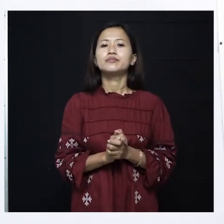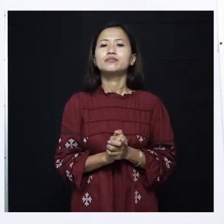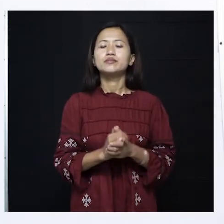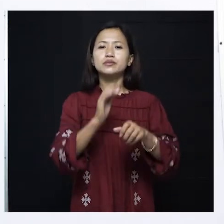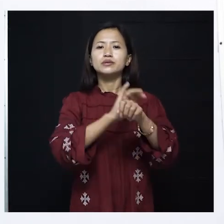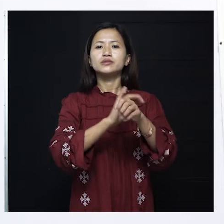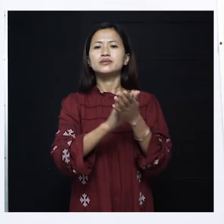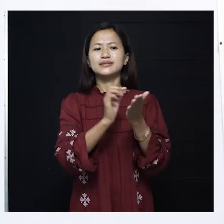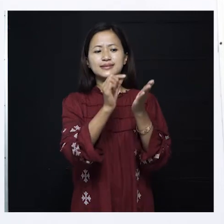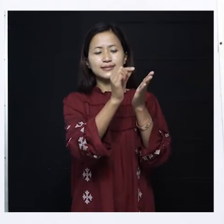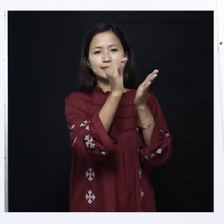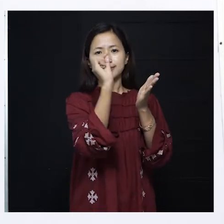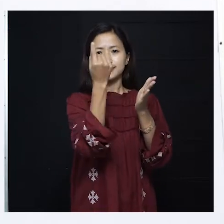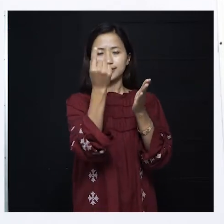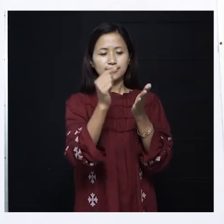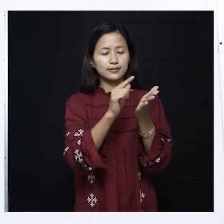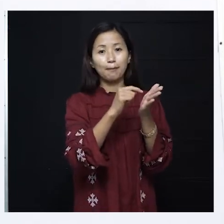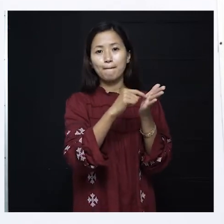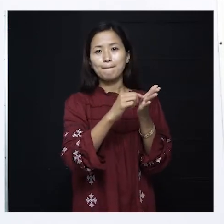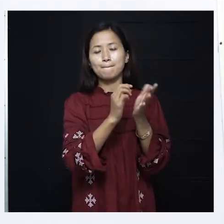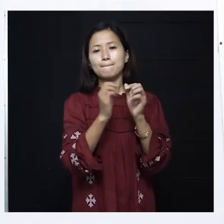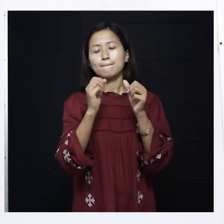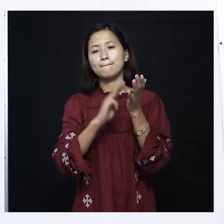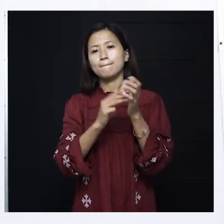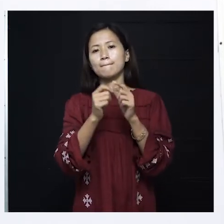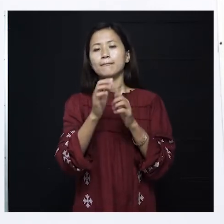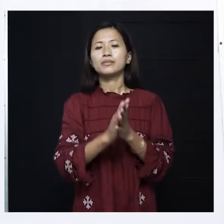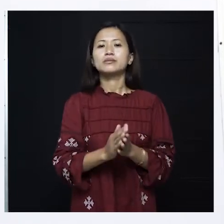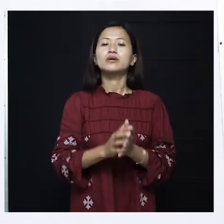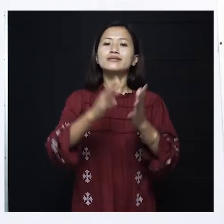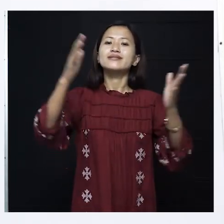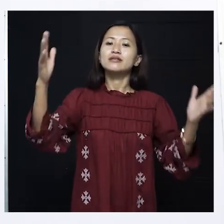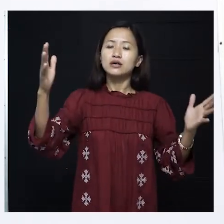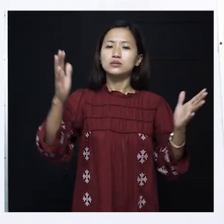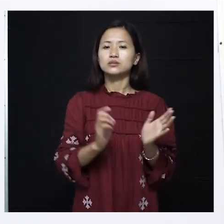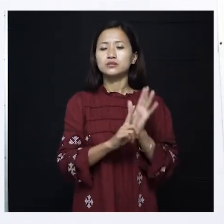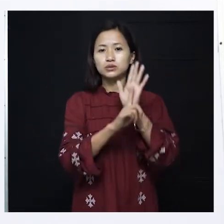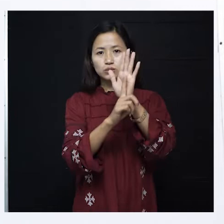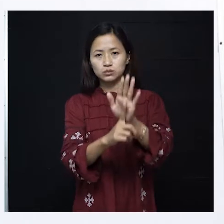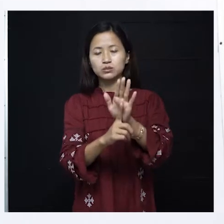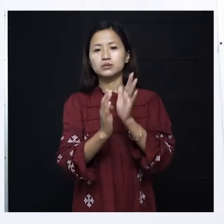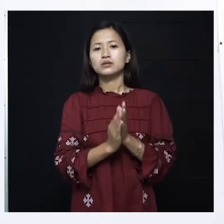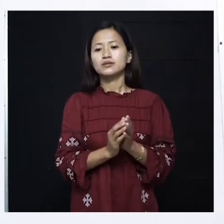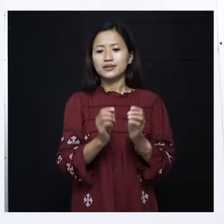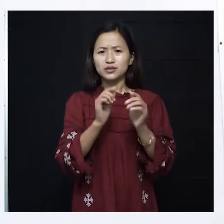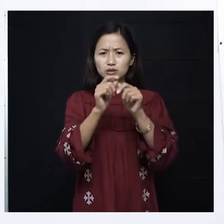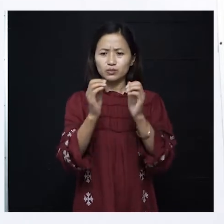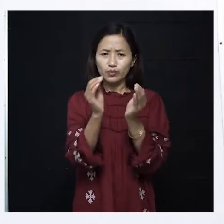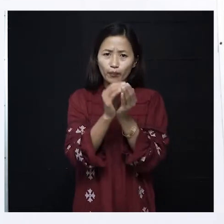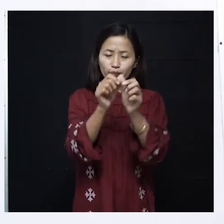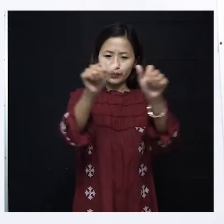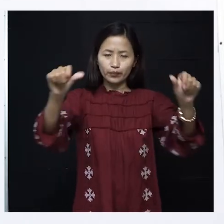area on a single map, whereas the large scale map, it shows small areas